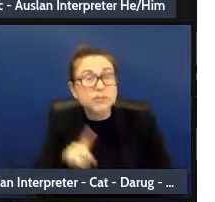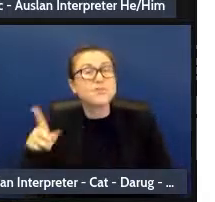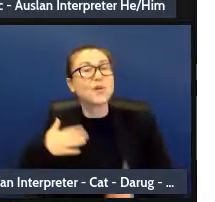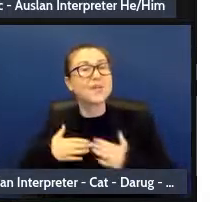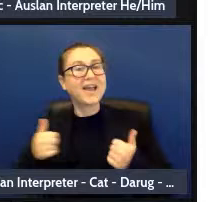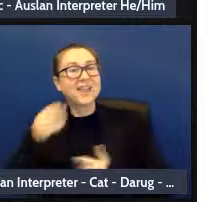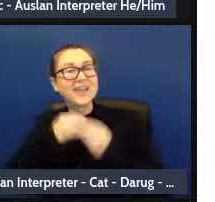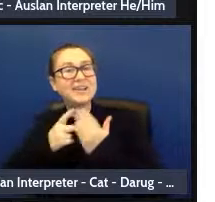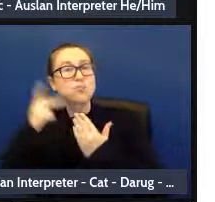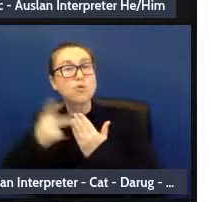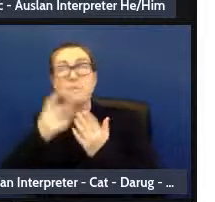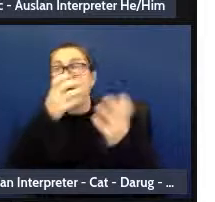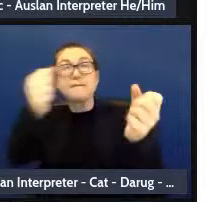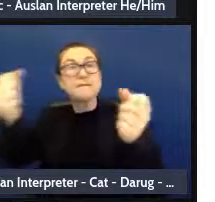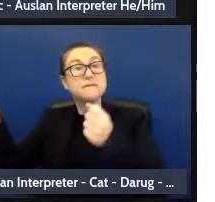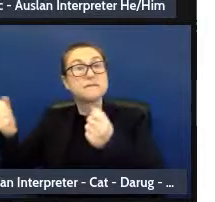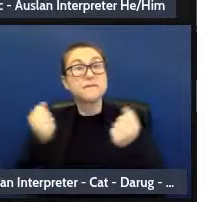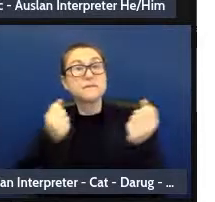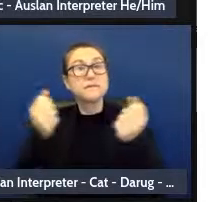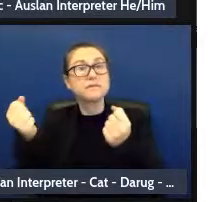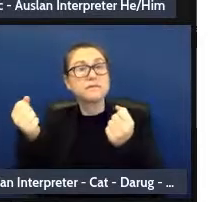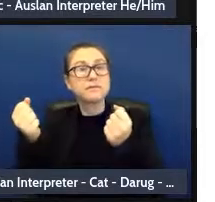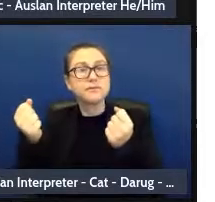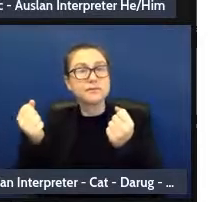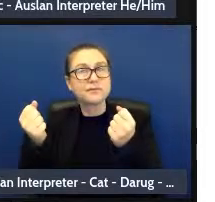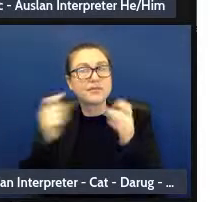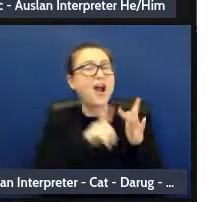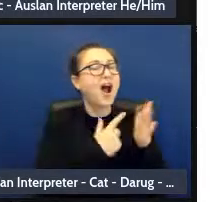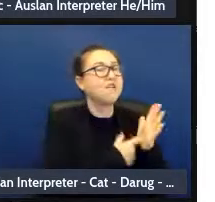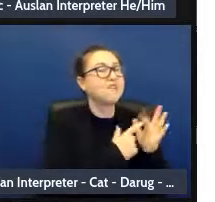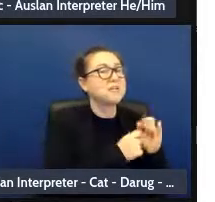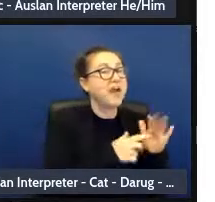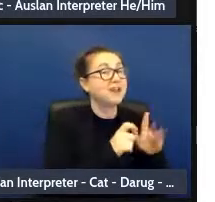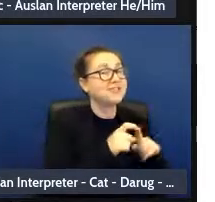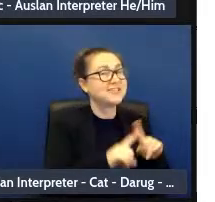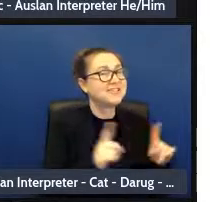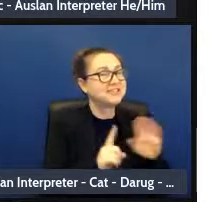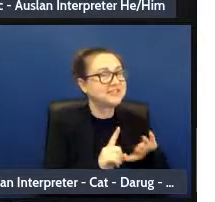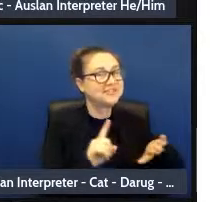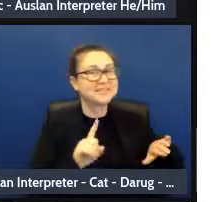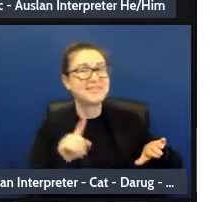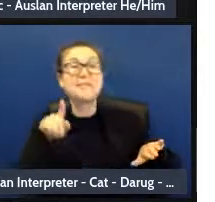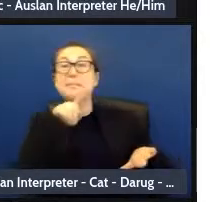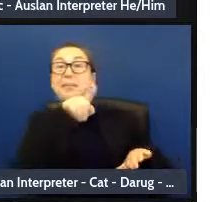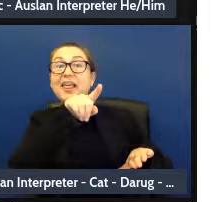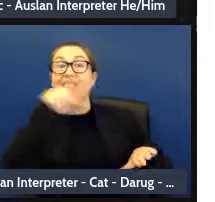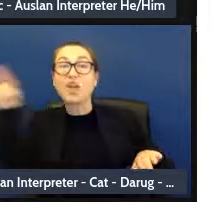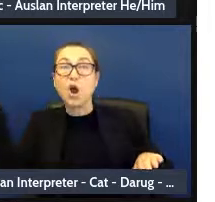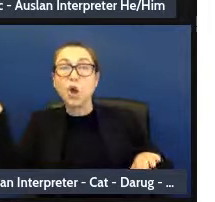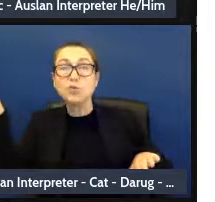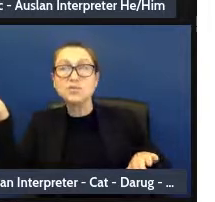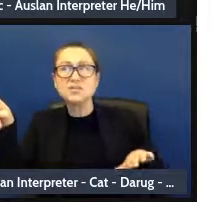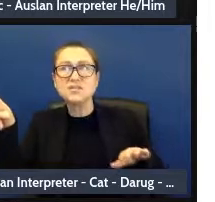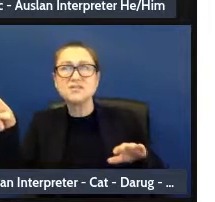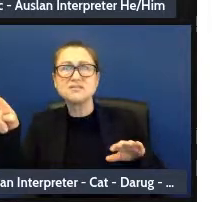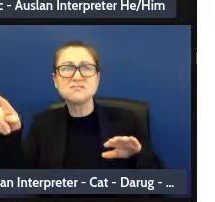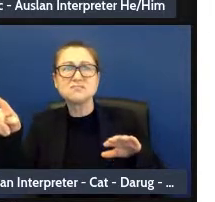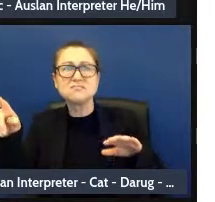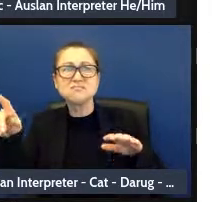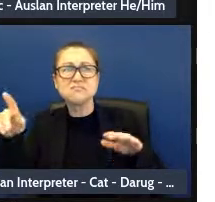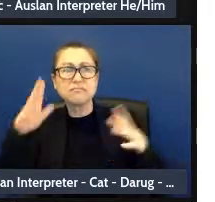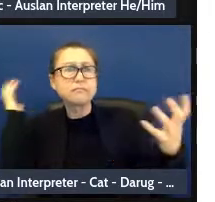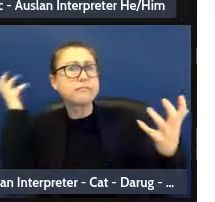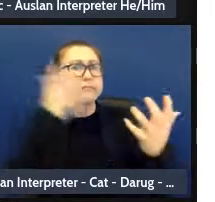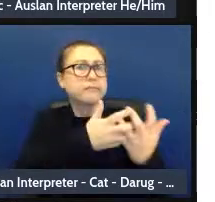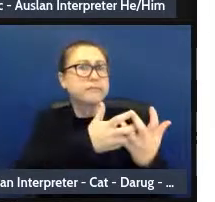programs that are available, except iRebound, obviously, are not designed with your specific needs in